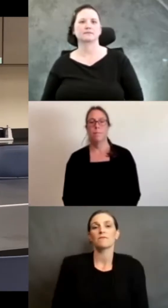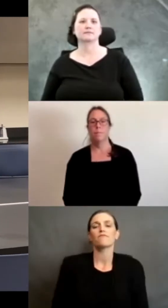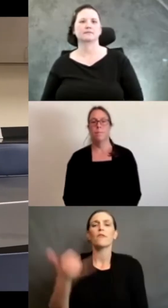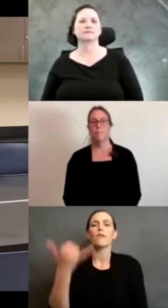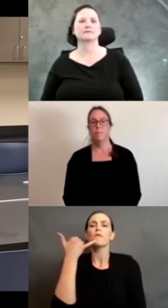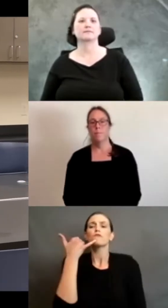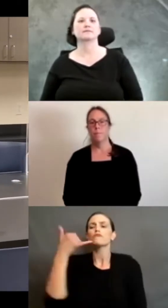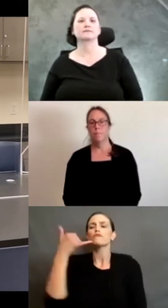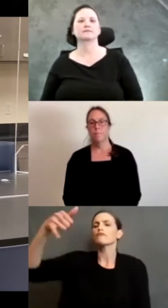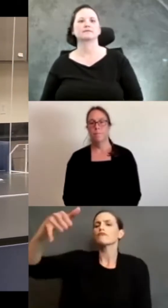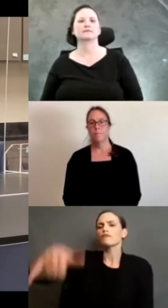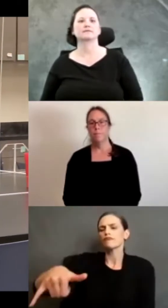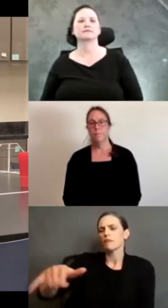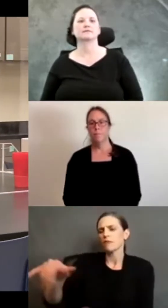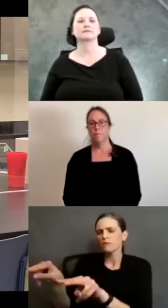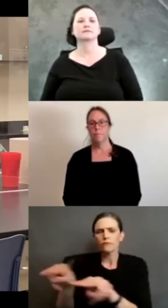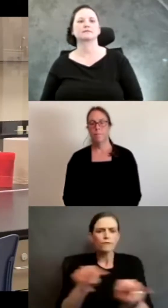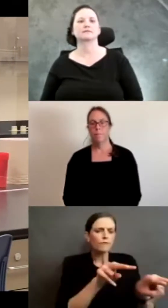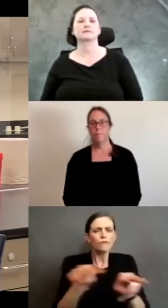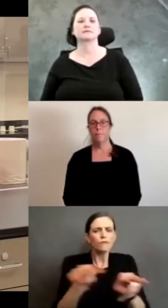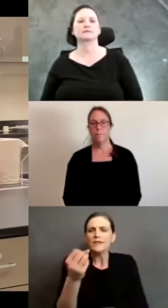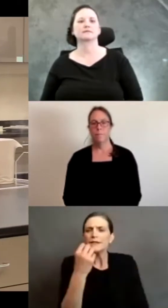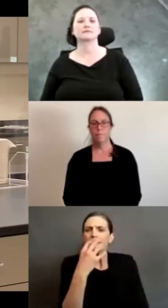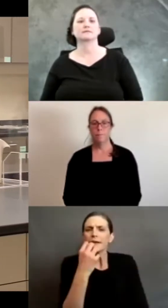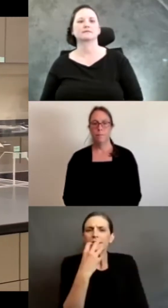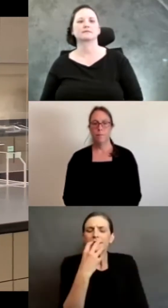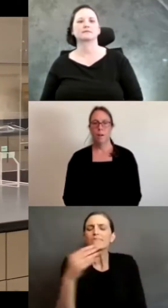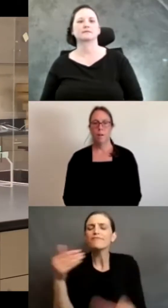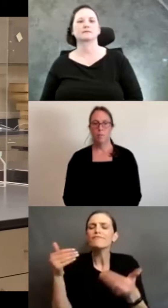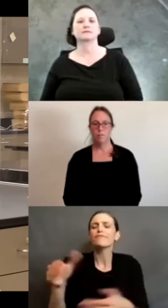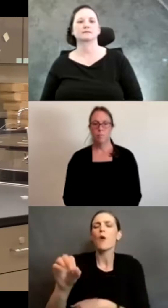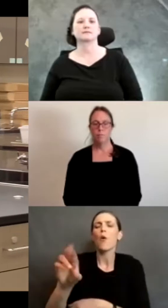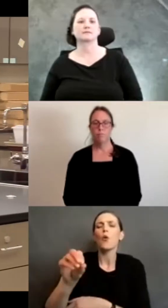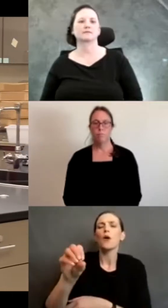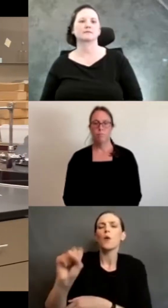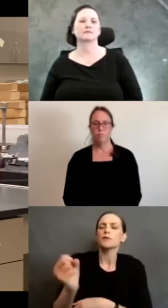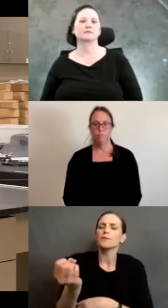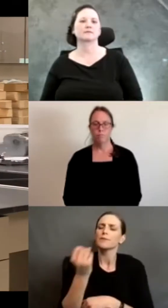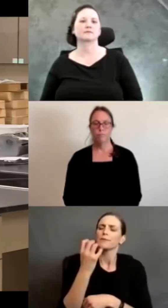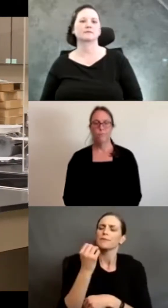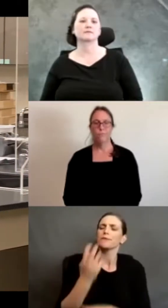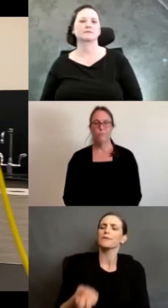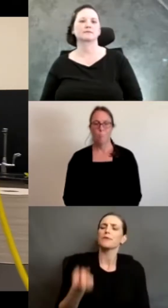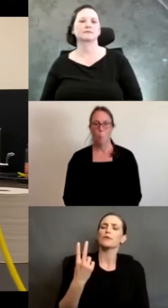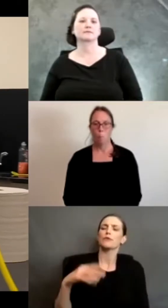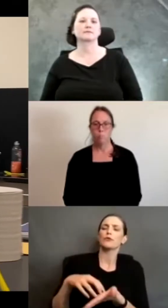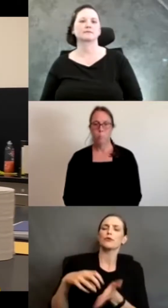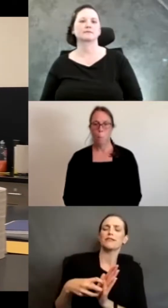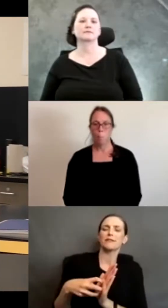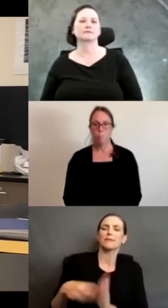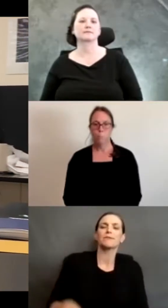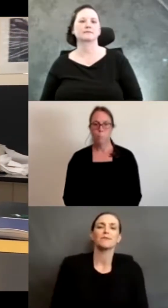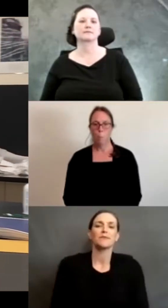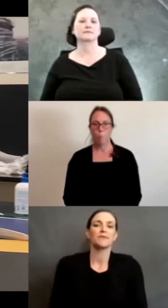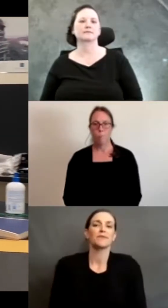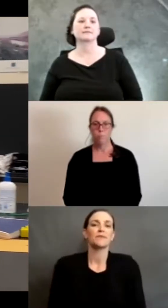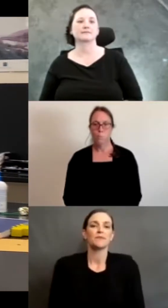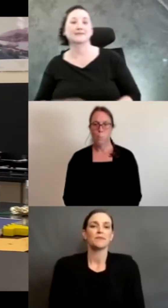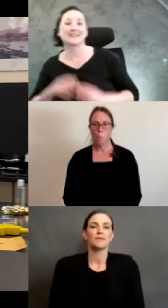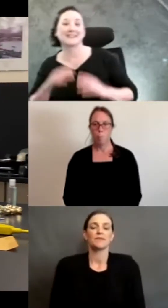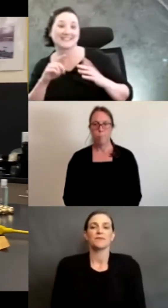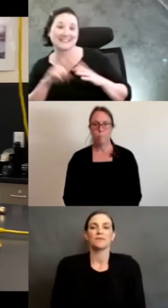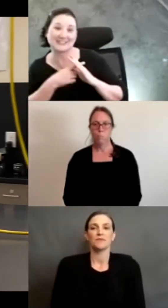and looks at his snacks on the table. He opens the Oreos and pops 2 cookies in his mouth. Getting an early start, Mr.